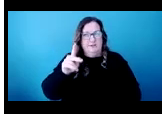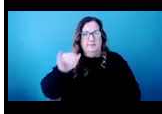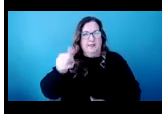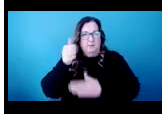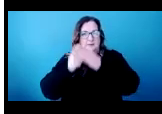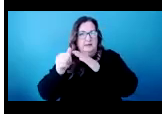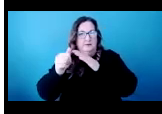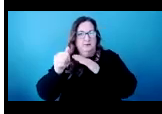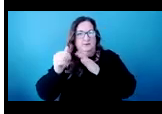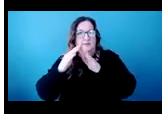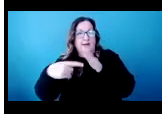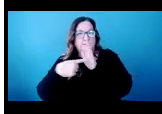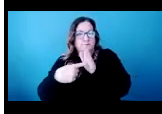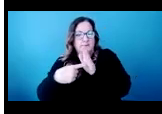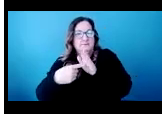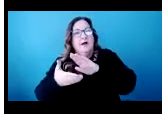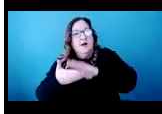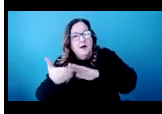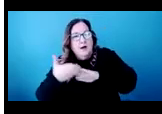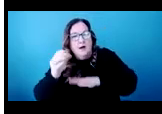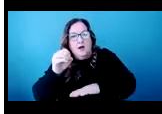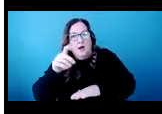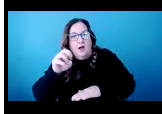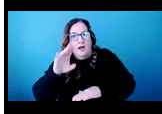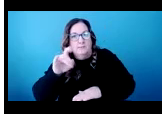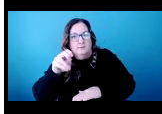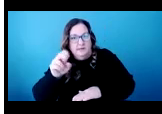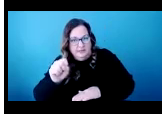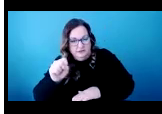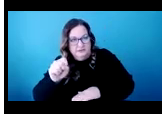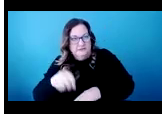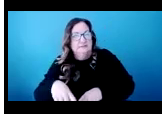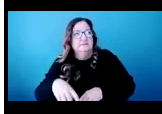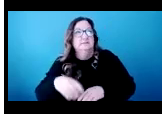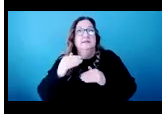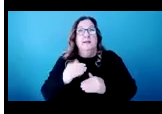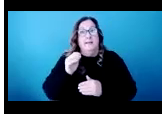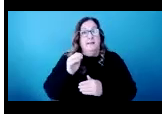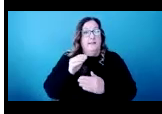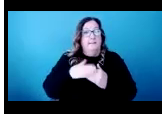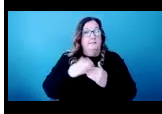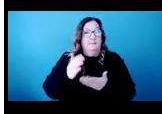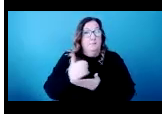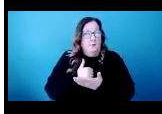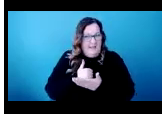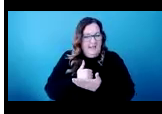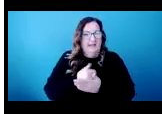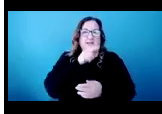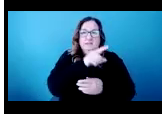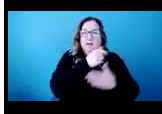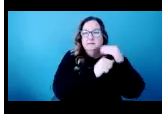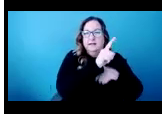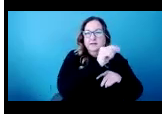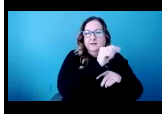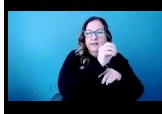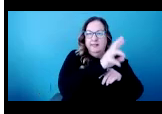Operations Committee. Last year, there was one about the subminimum wage that got sent to Business and Labor. So it's not always sent to Health and